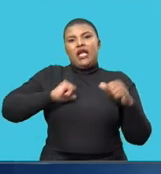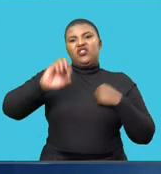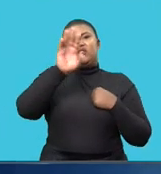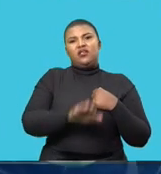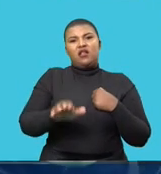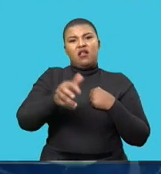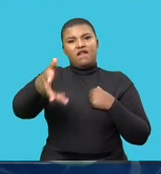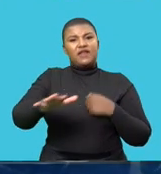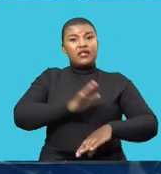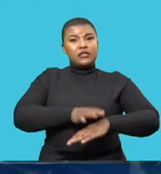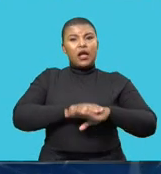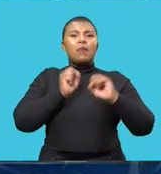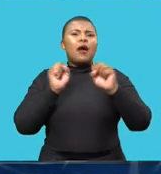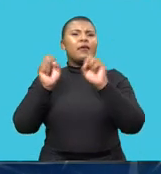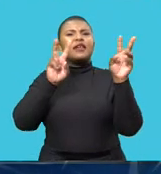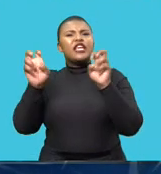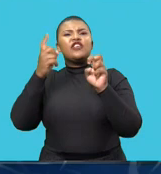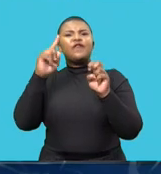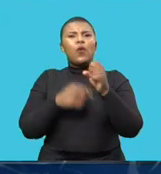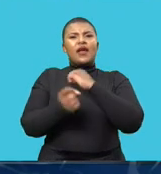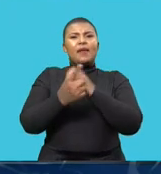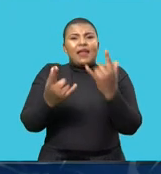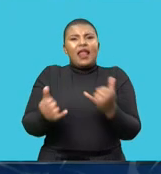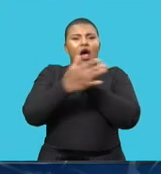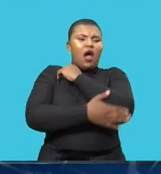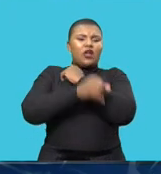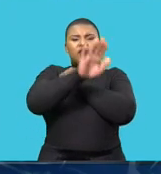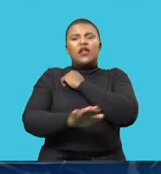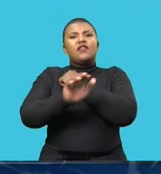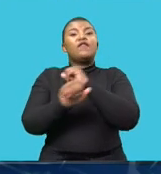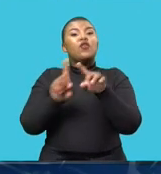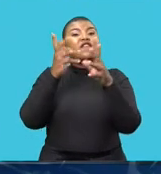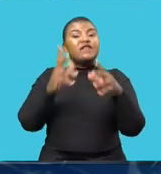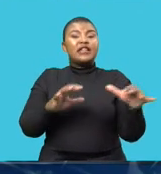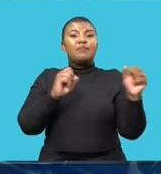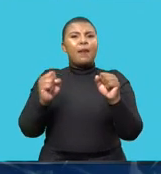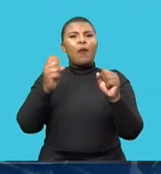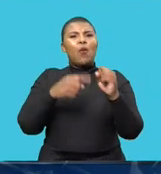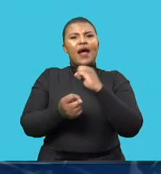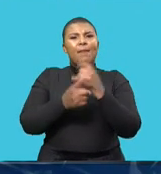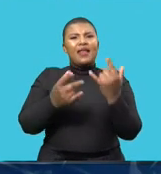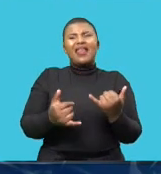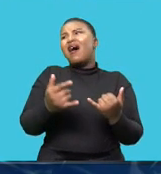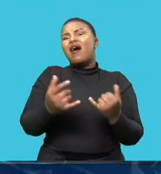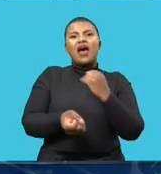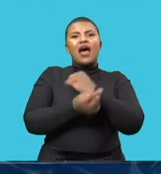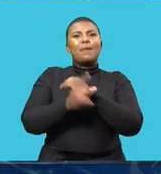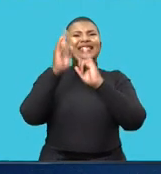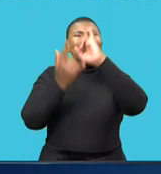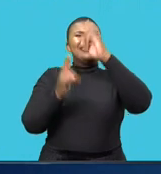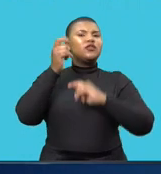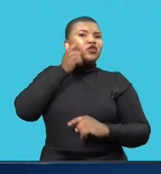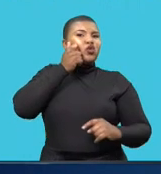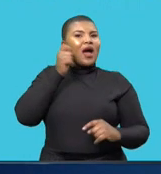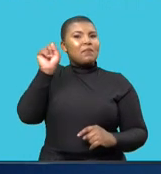time to speak about other issues concerning the current state of the country. They also spoke about the current situation which is happening in the city of